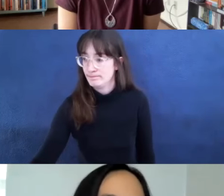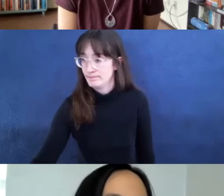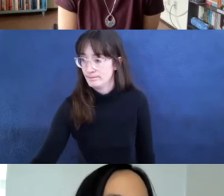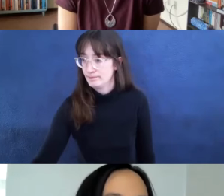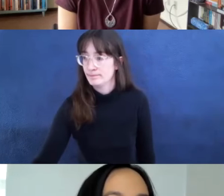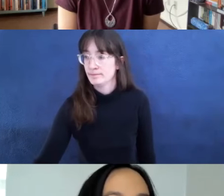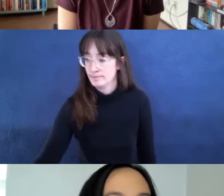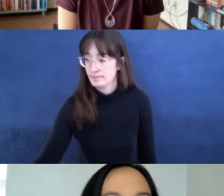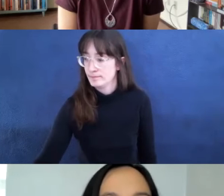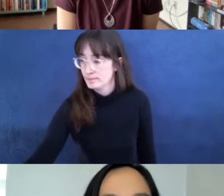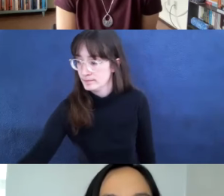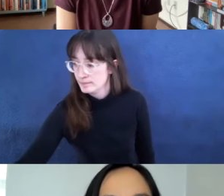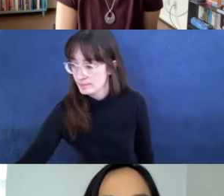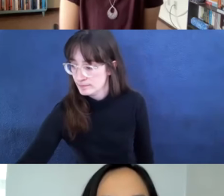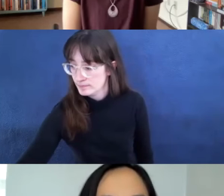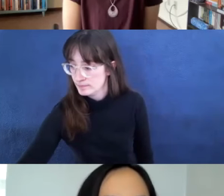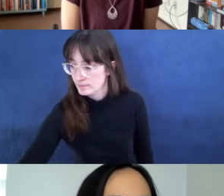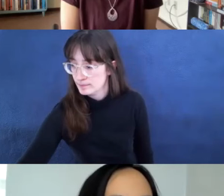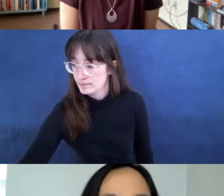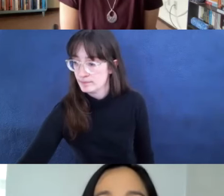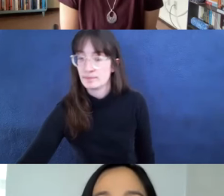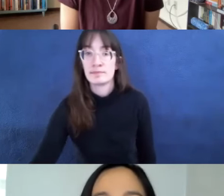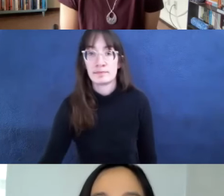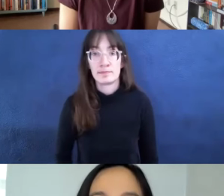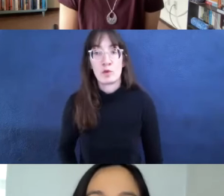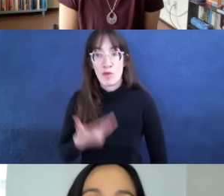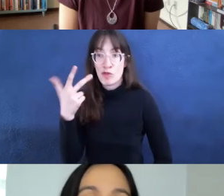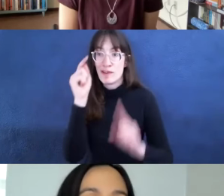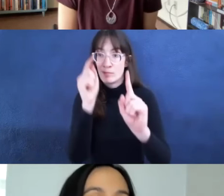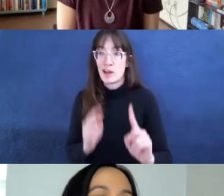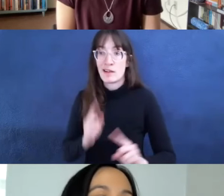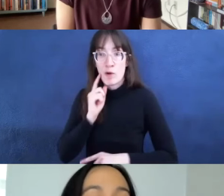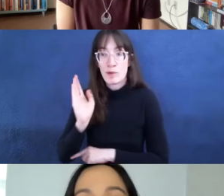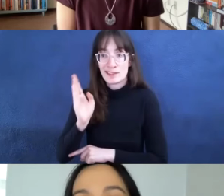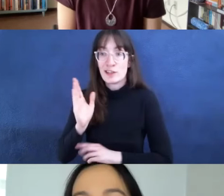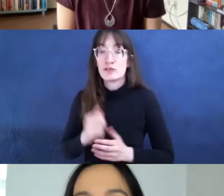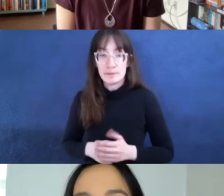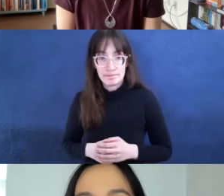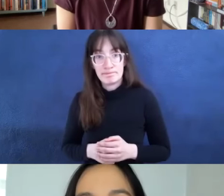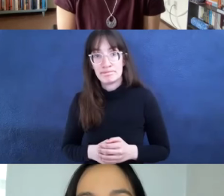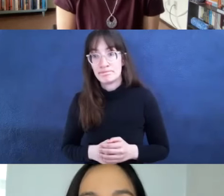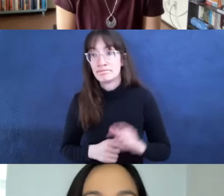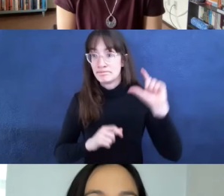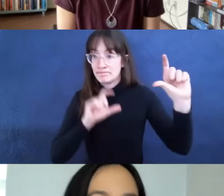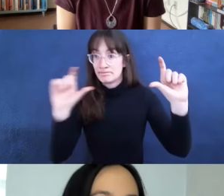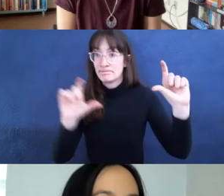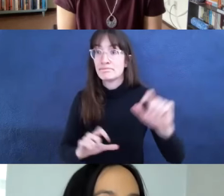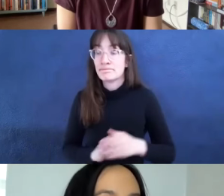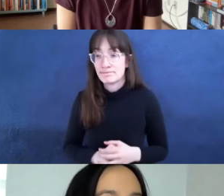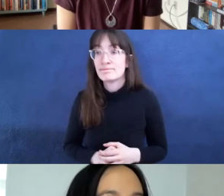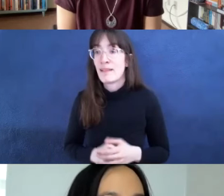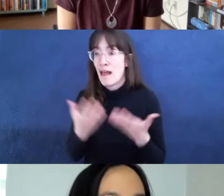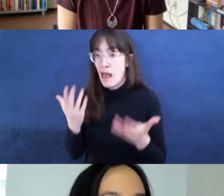So as we move forward, these are the 3 objectives that we have in mind for the presentation. They were the ones that were listed as well when you signed up for